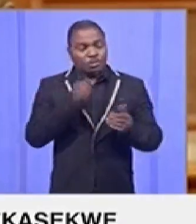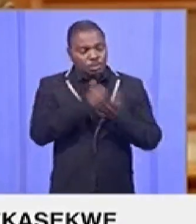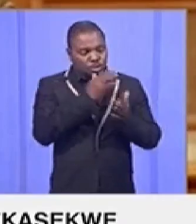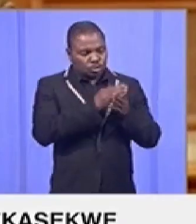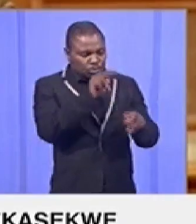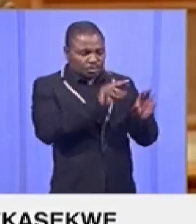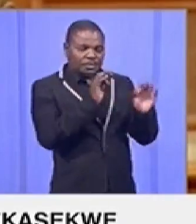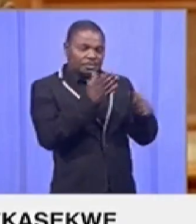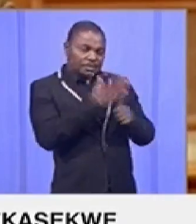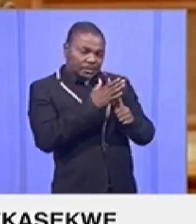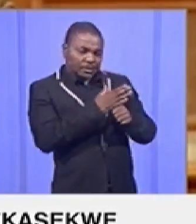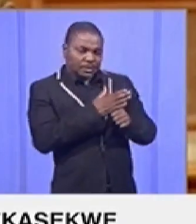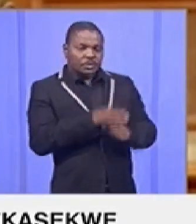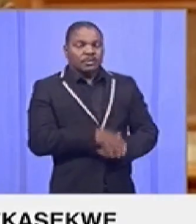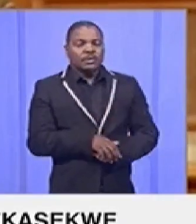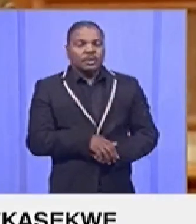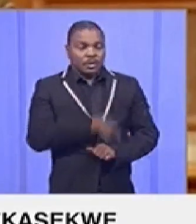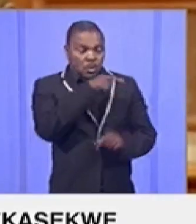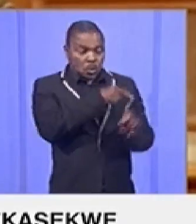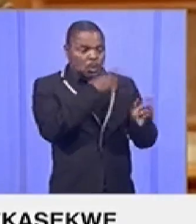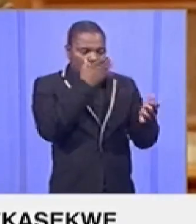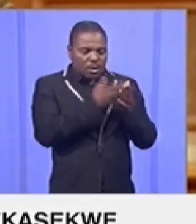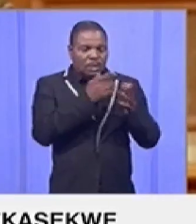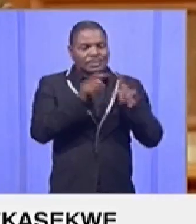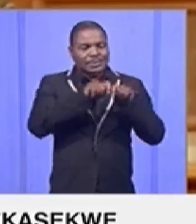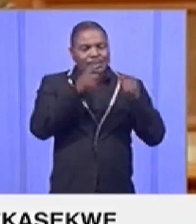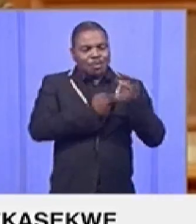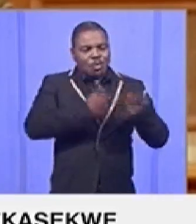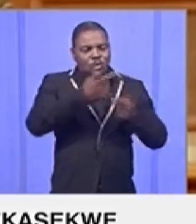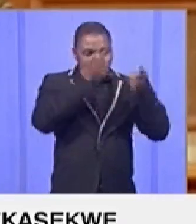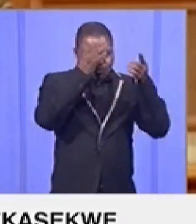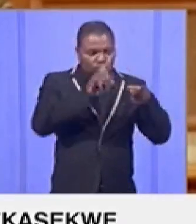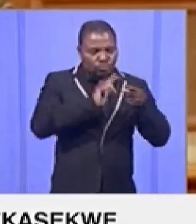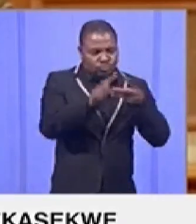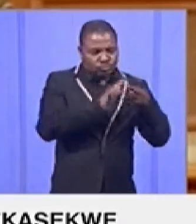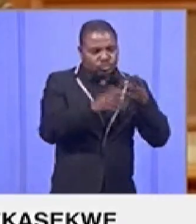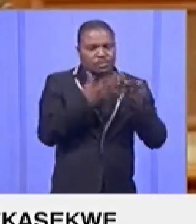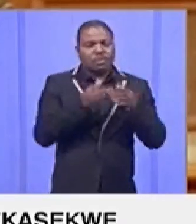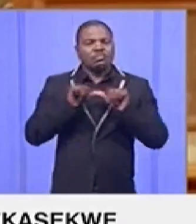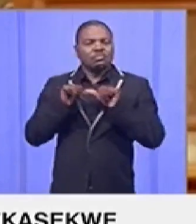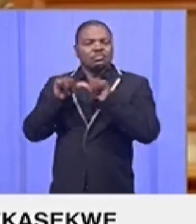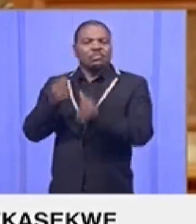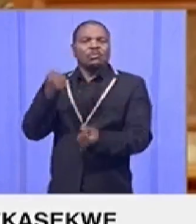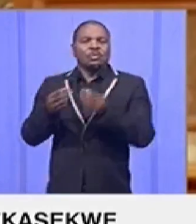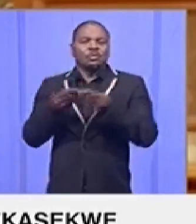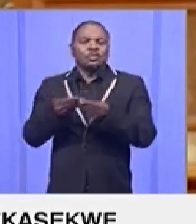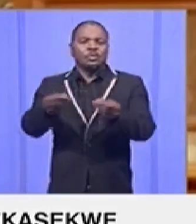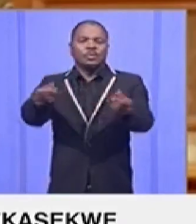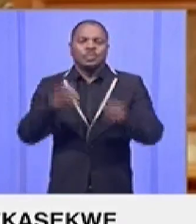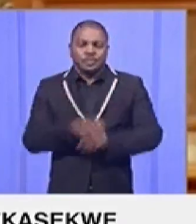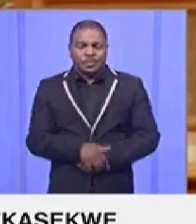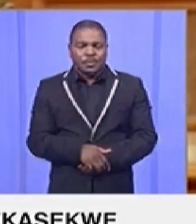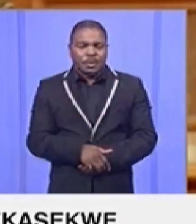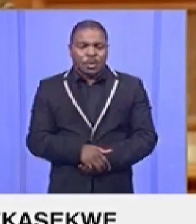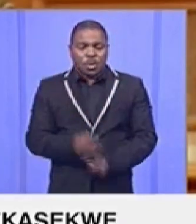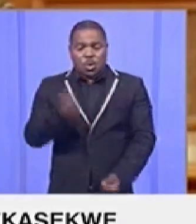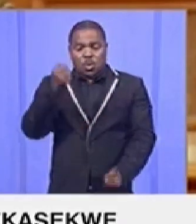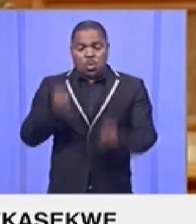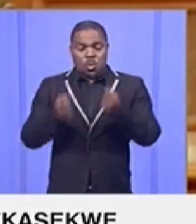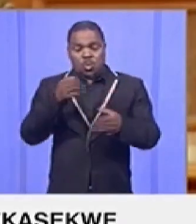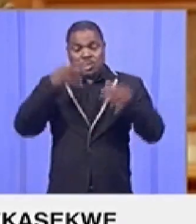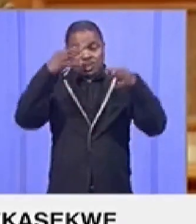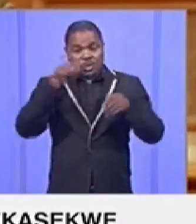not able to give instructions to his team. So we are able to continue with the trial smoothly. Kgotlatshekelo e laotse